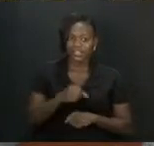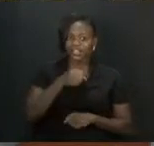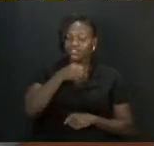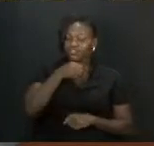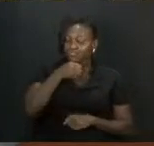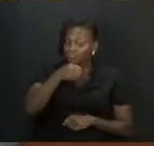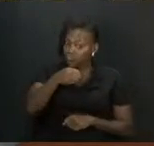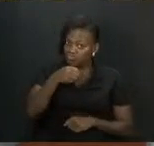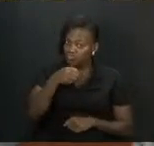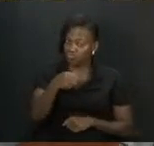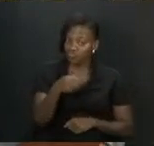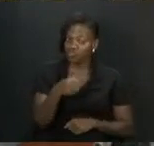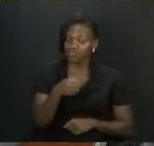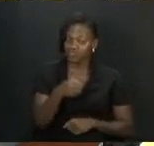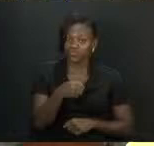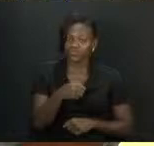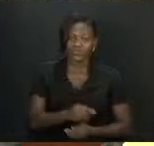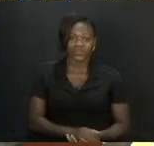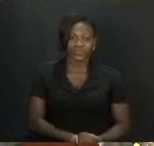Speaker,